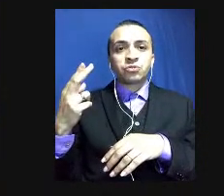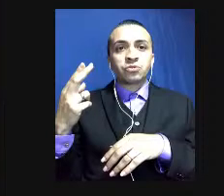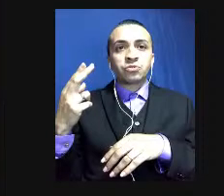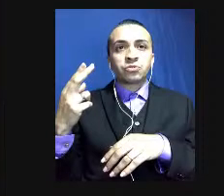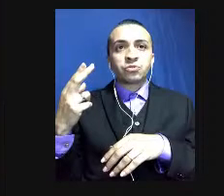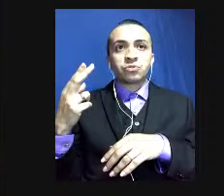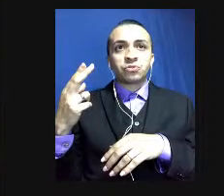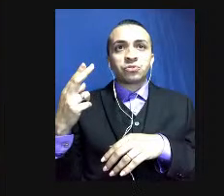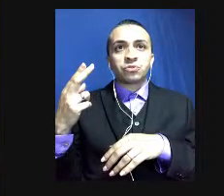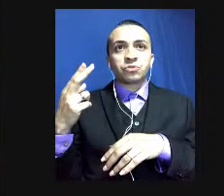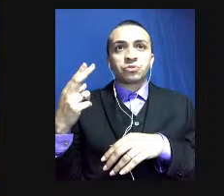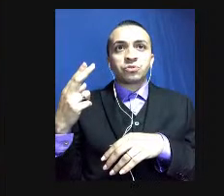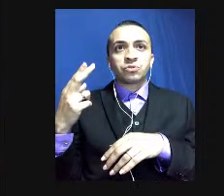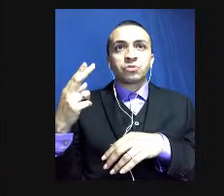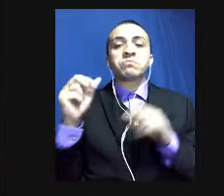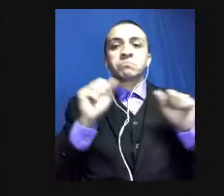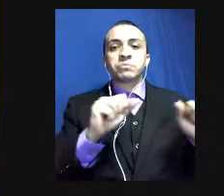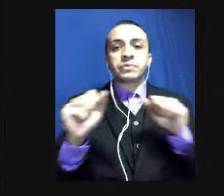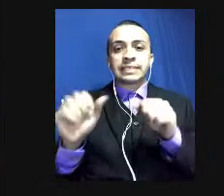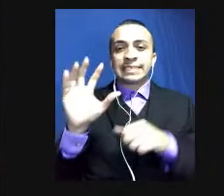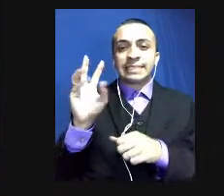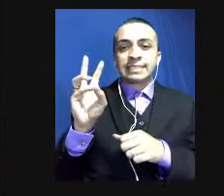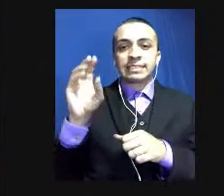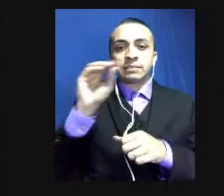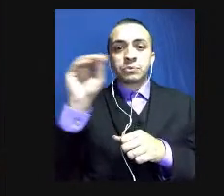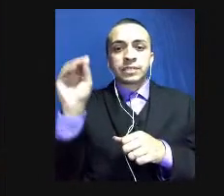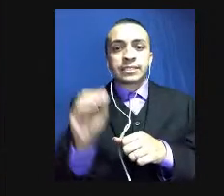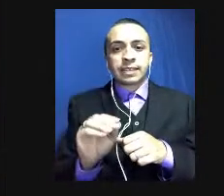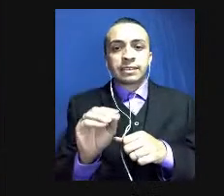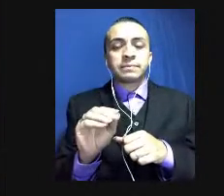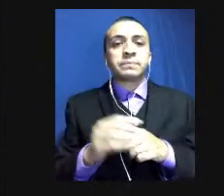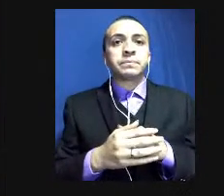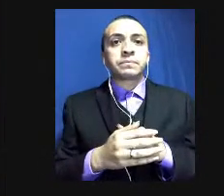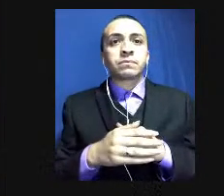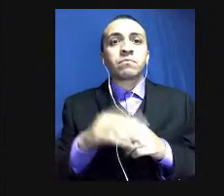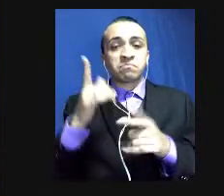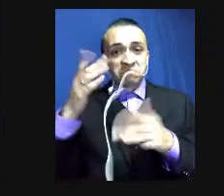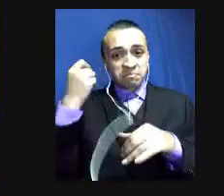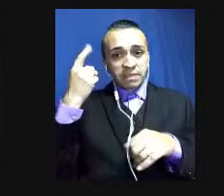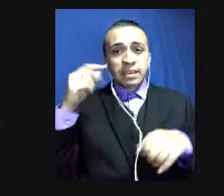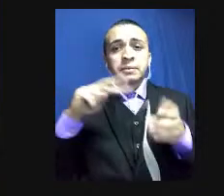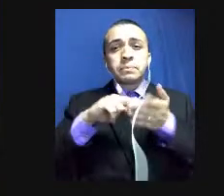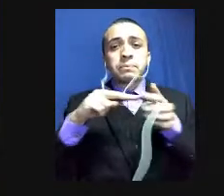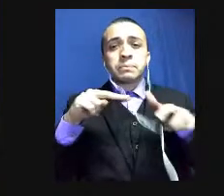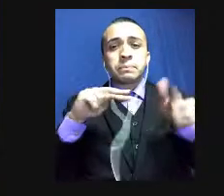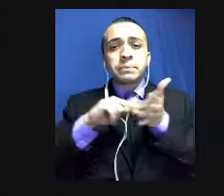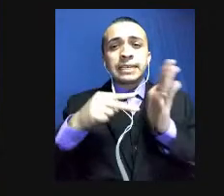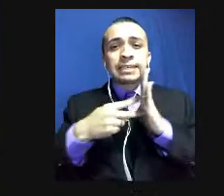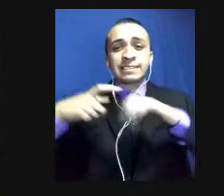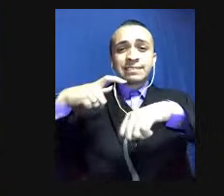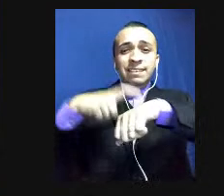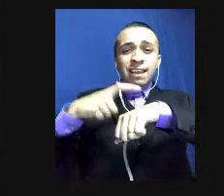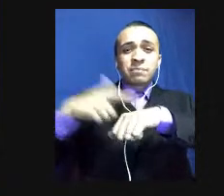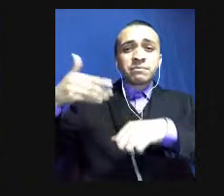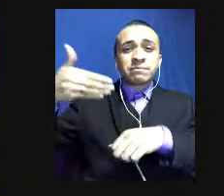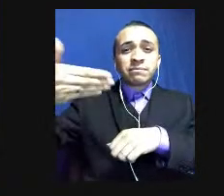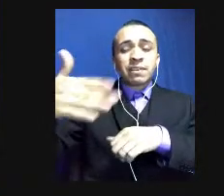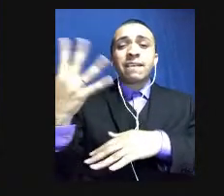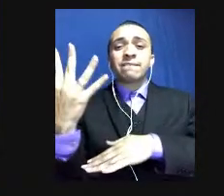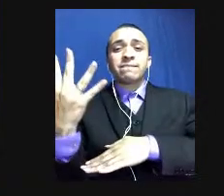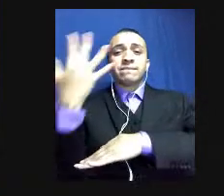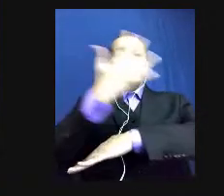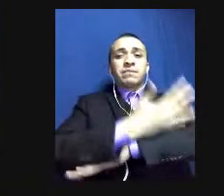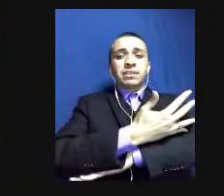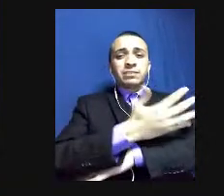about 6%. So over that time period, we're seeing over 5 days, approximately about 1 mile